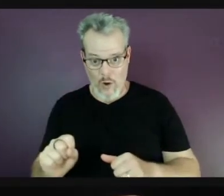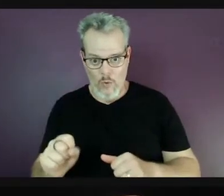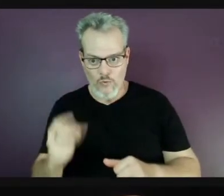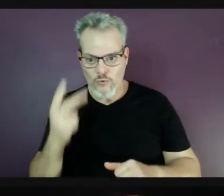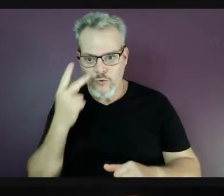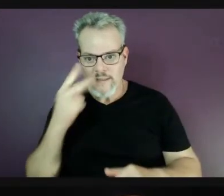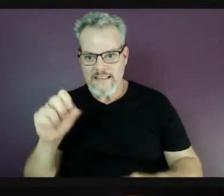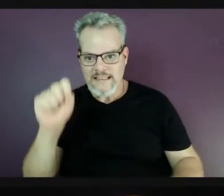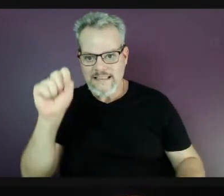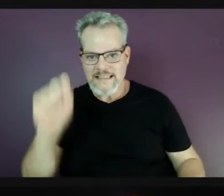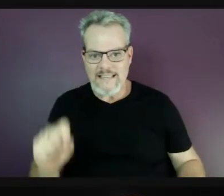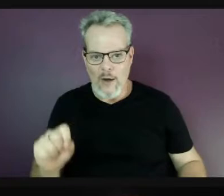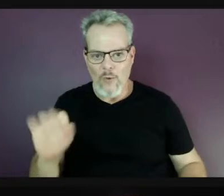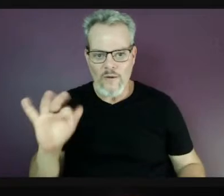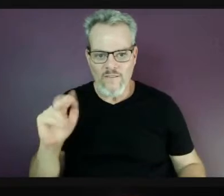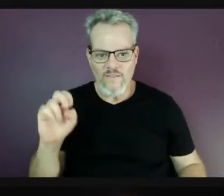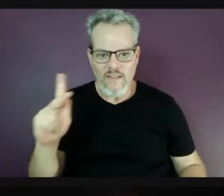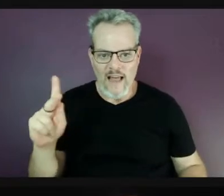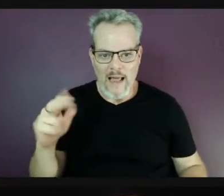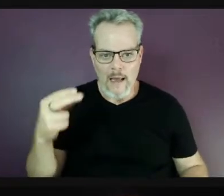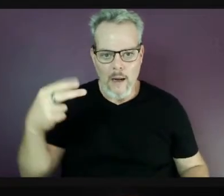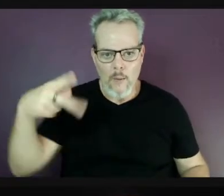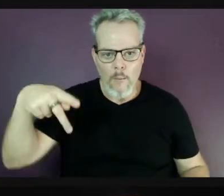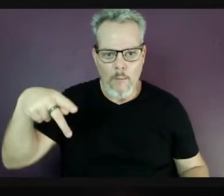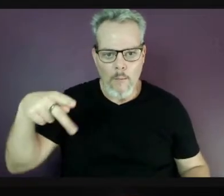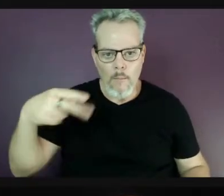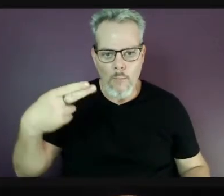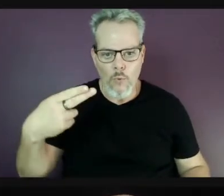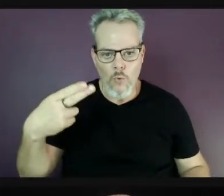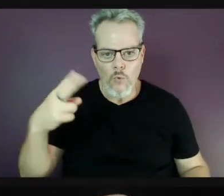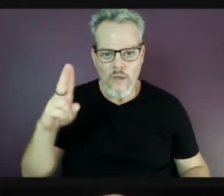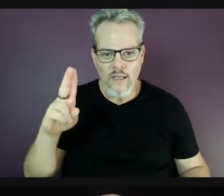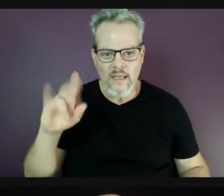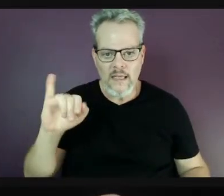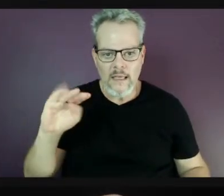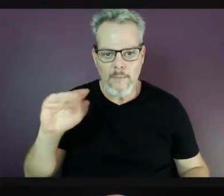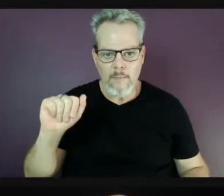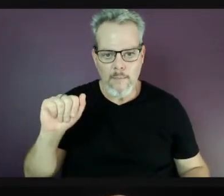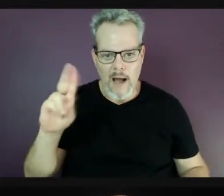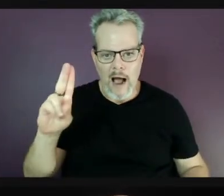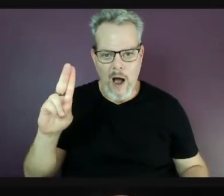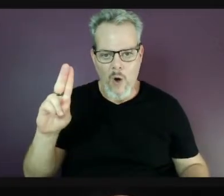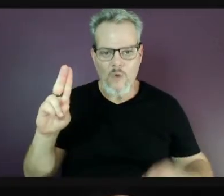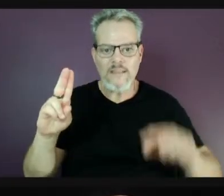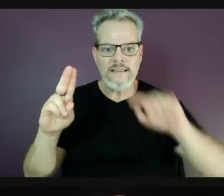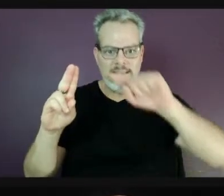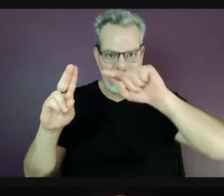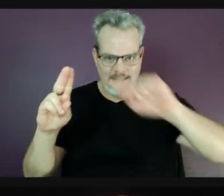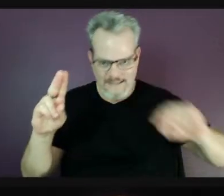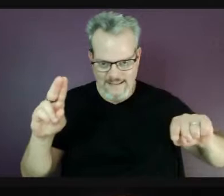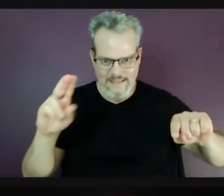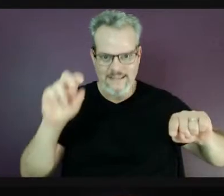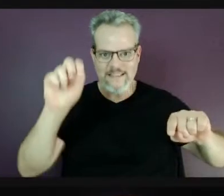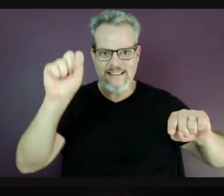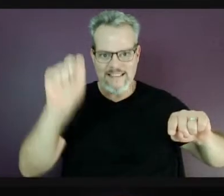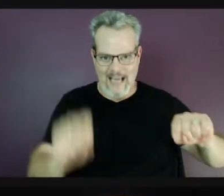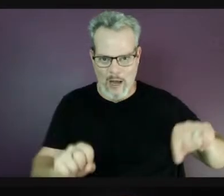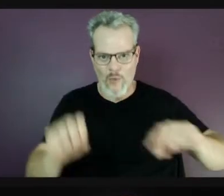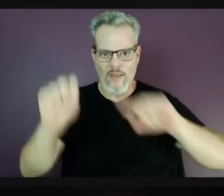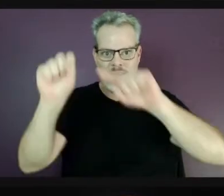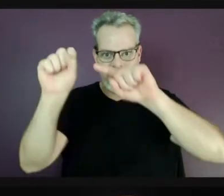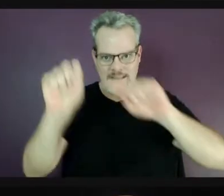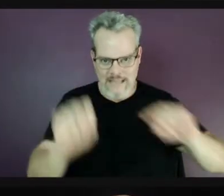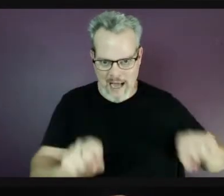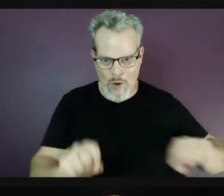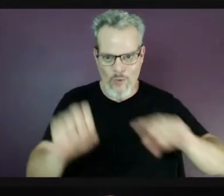at Puhimau. You see there's an offset, but it's basically going down, going south, going south, going south, going. This was in the